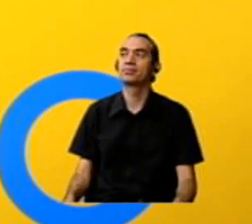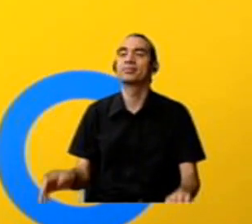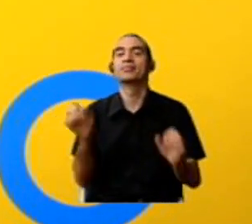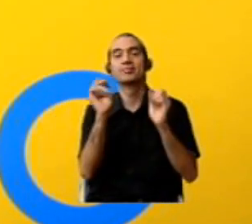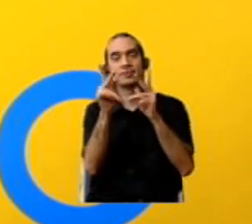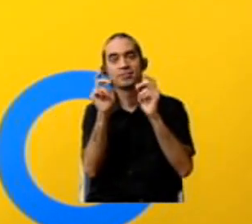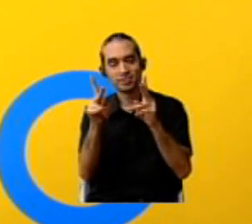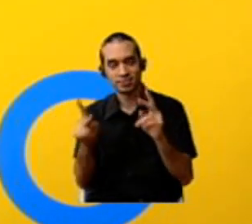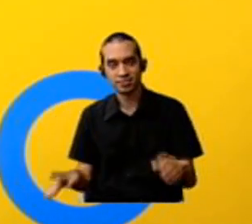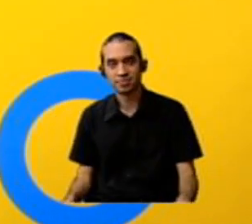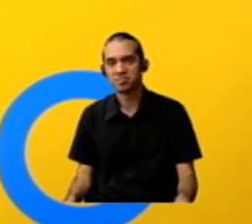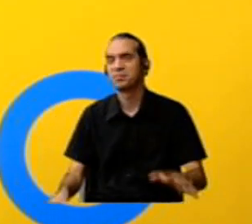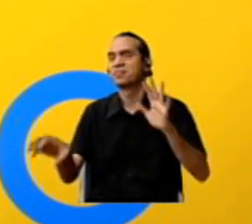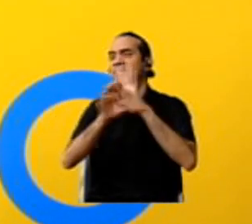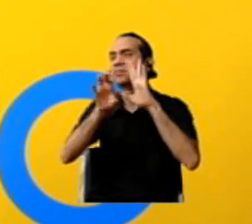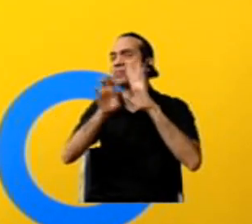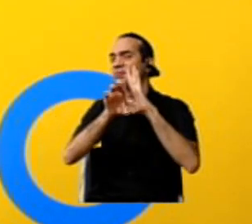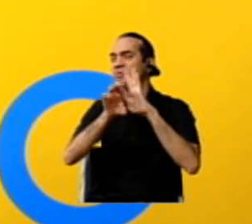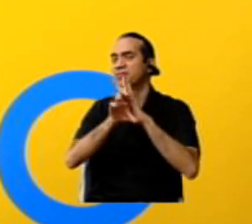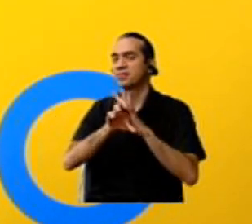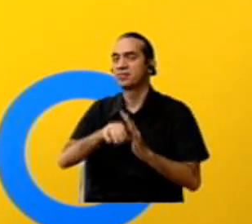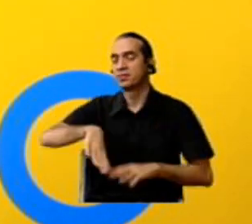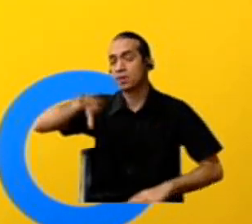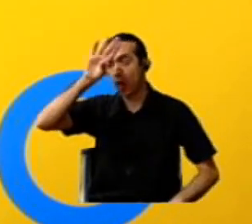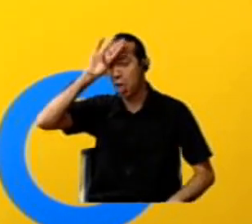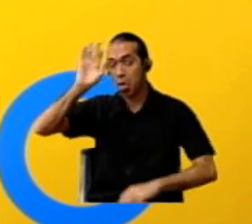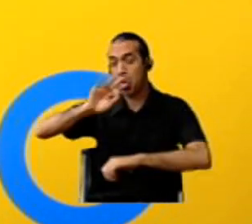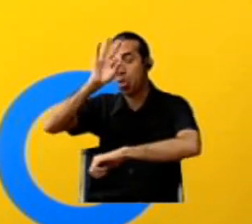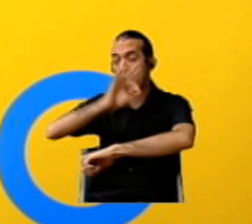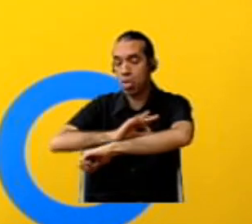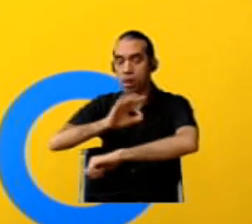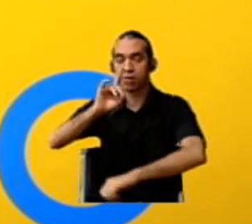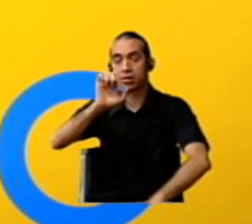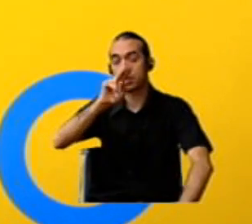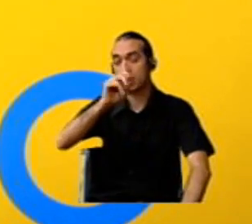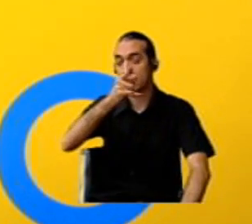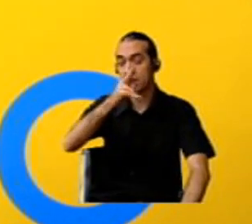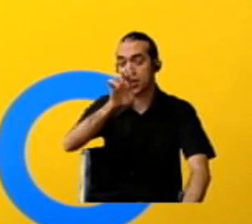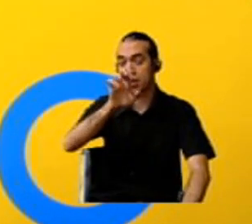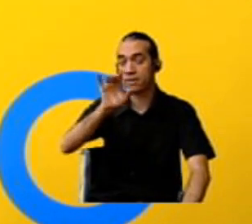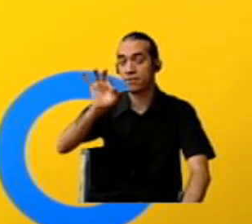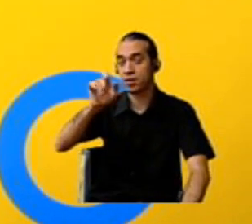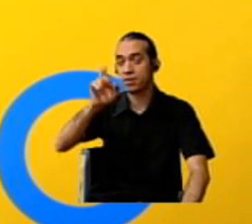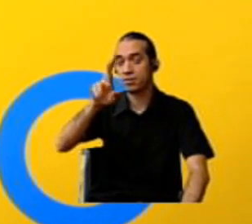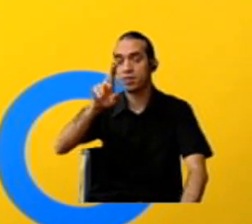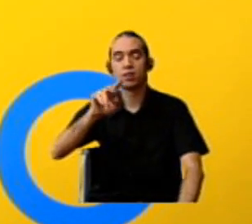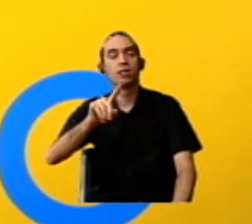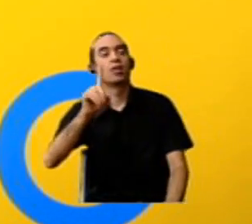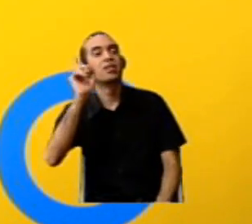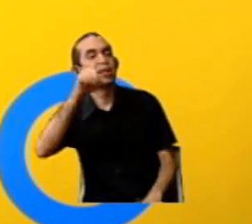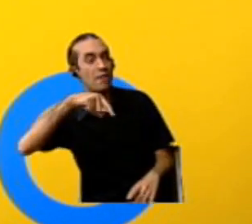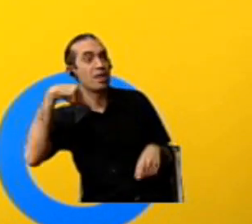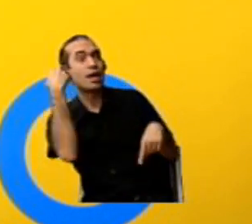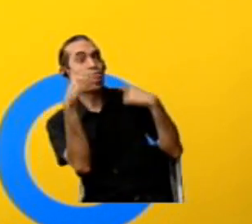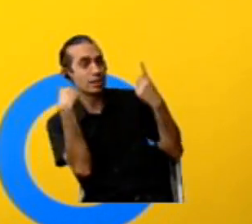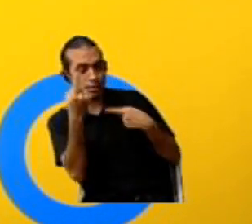Okay. And if you had dengue fever, what should I do? You should be crazy.